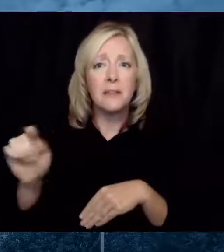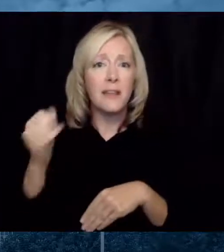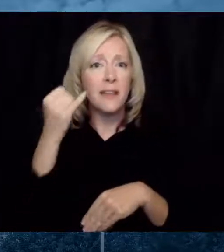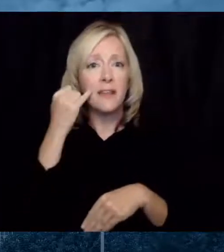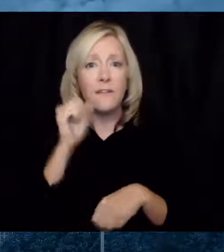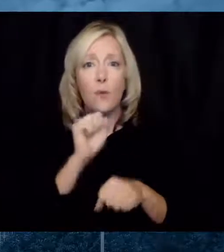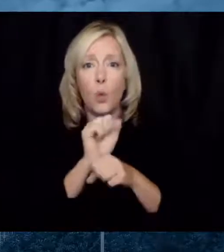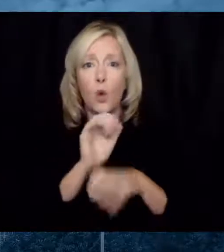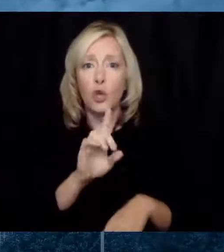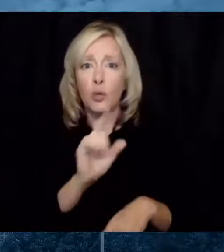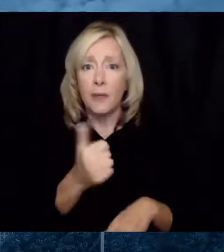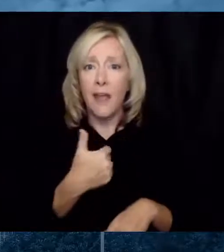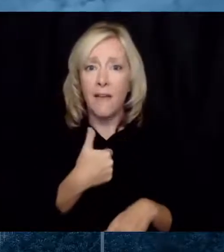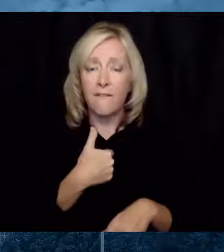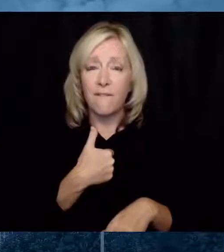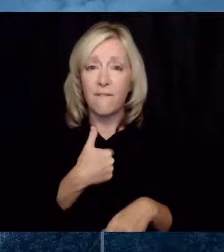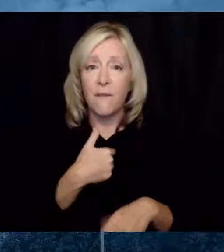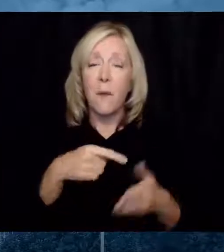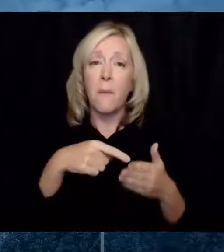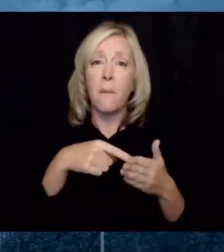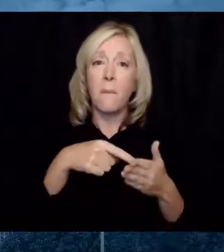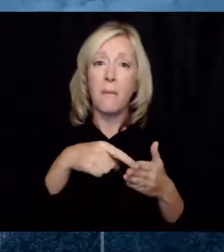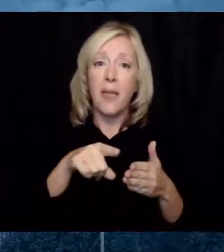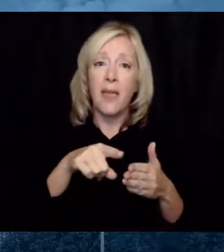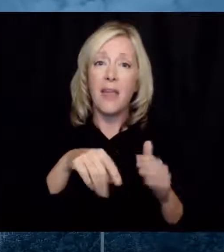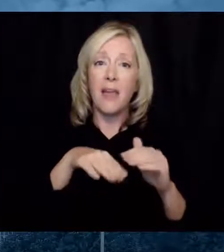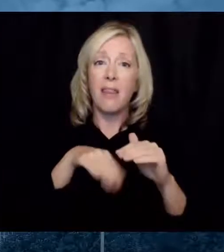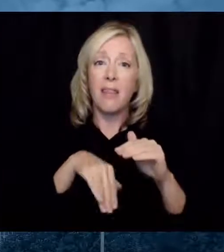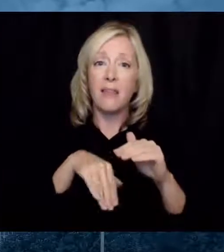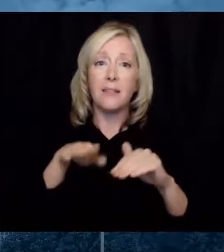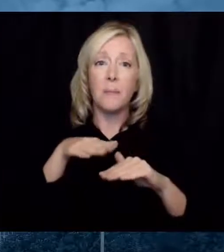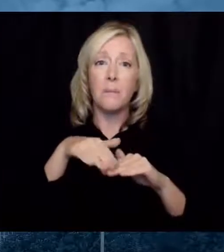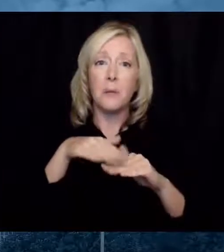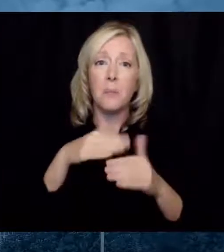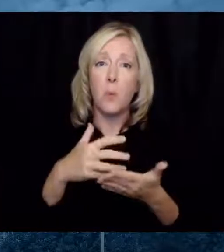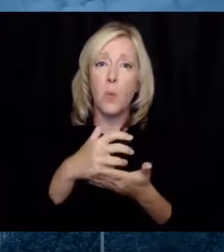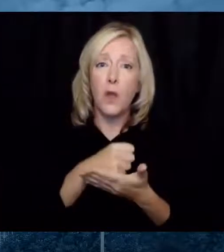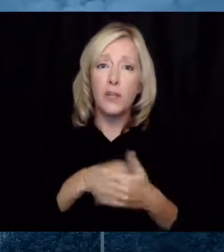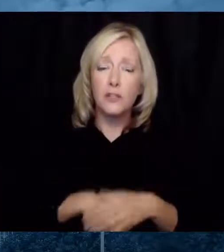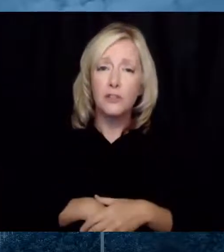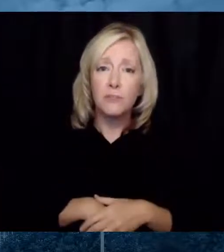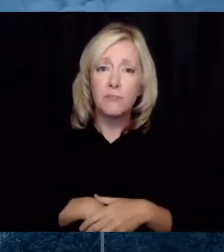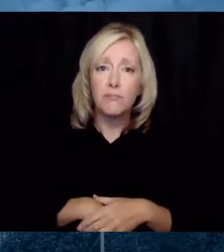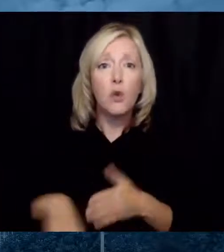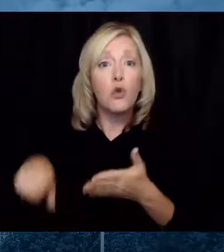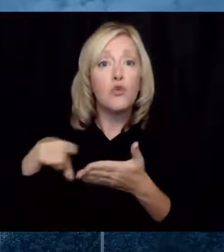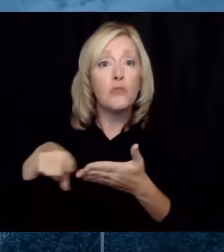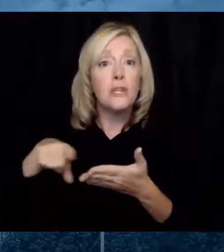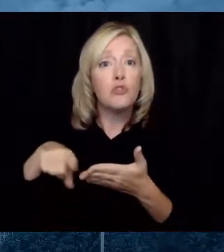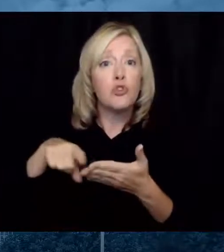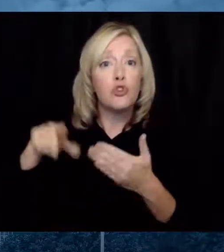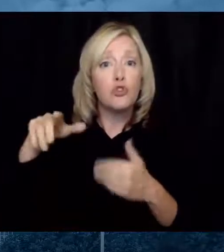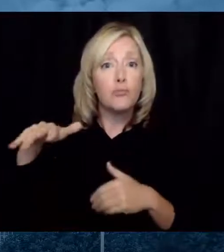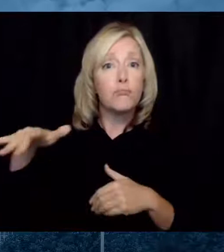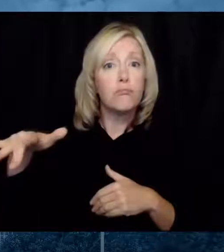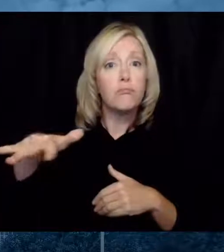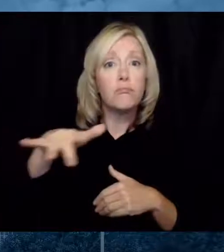sub-minimum wage. Studies have shown that an average employee in this situation